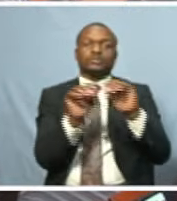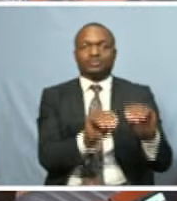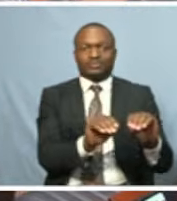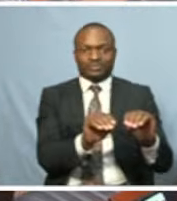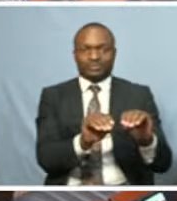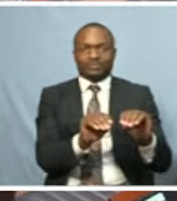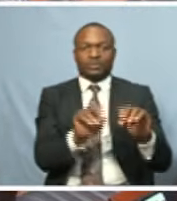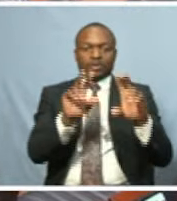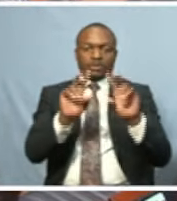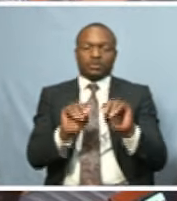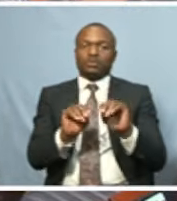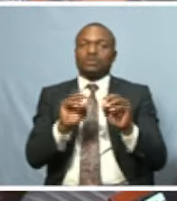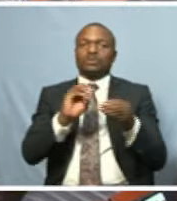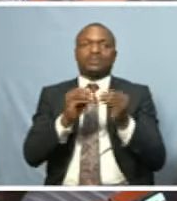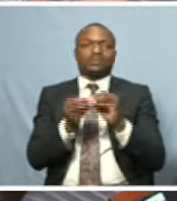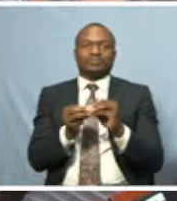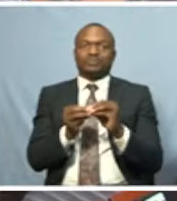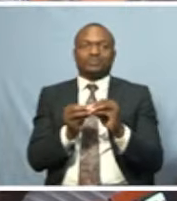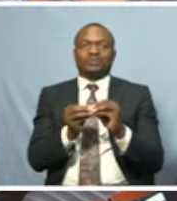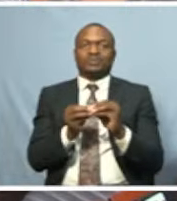as there is no quorum.